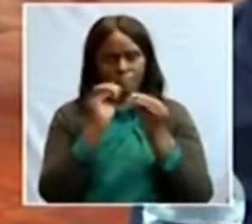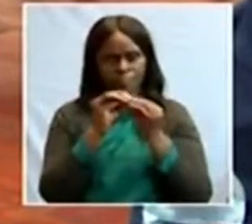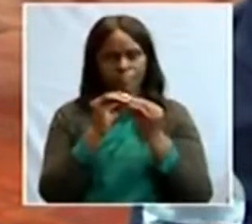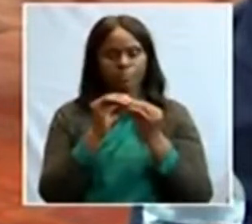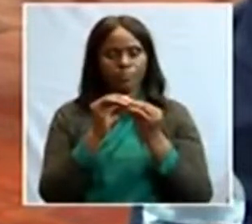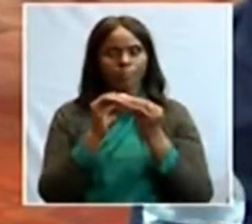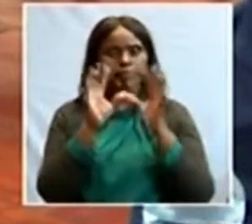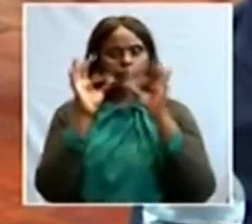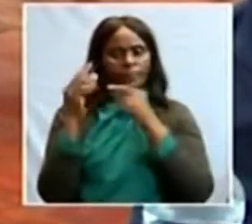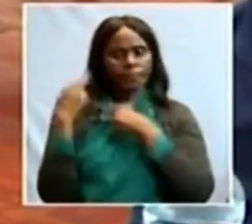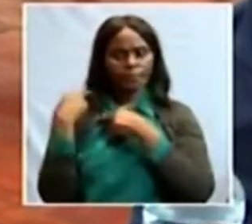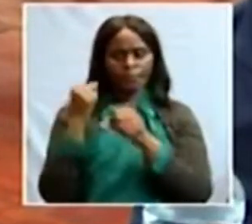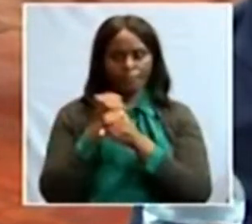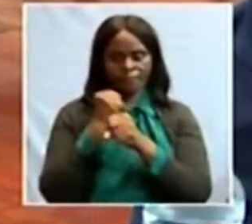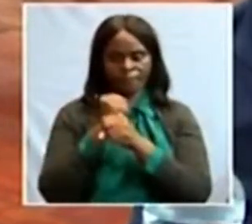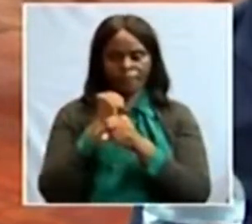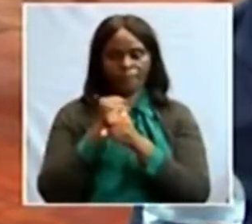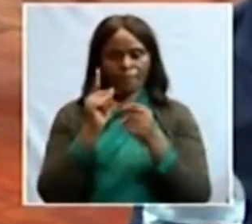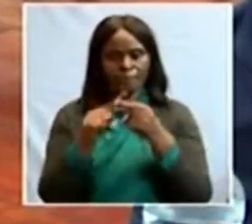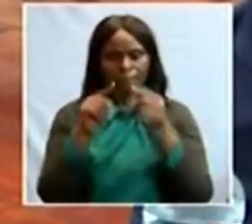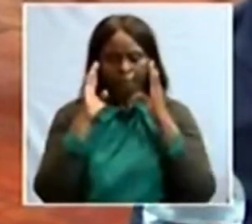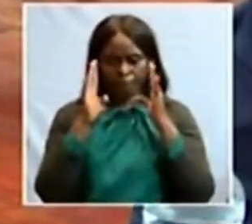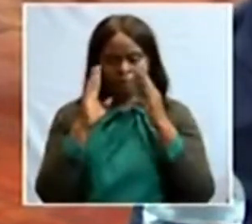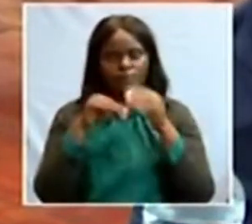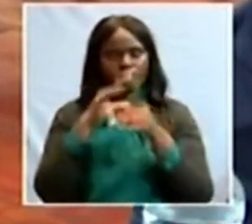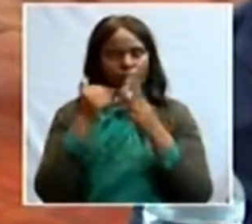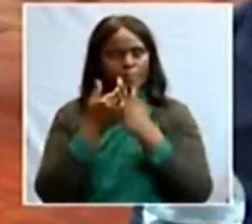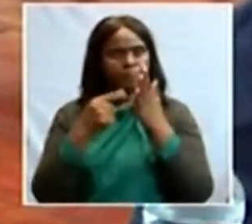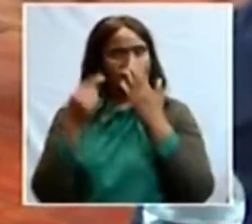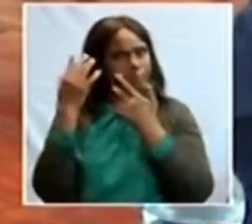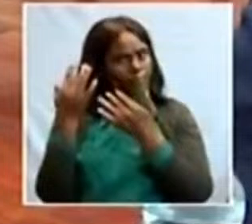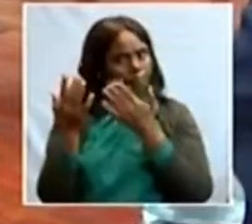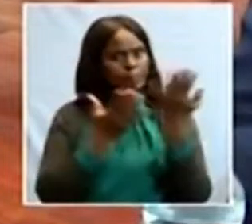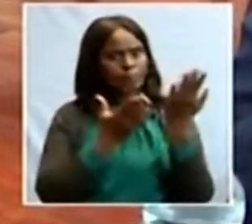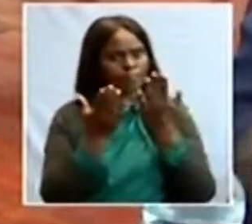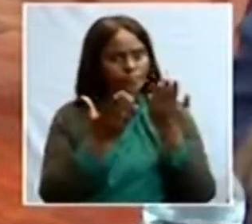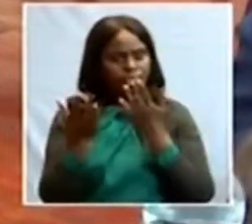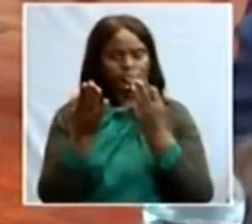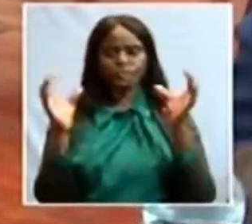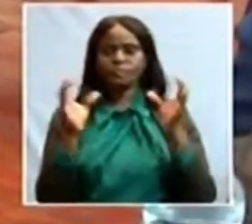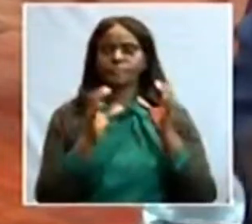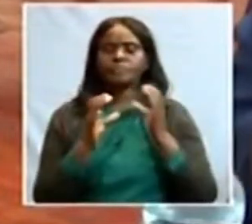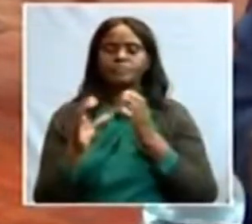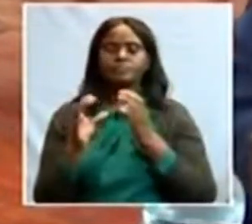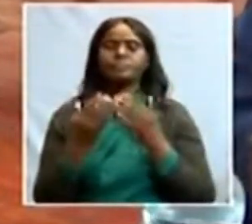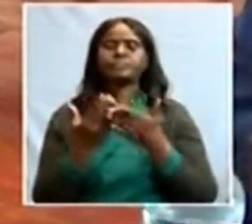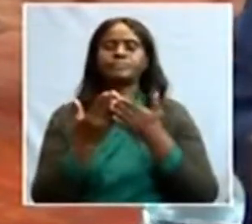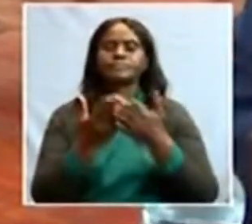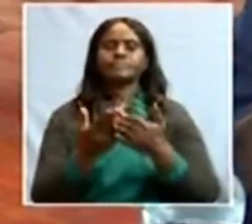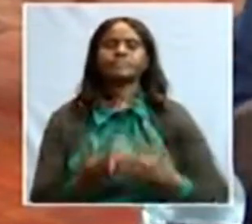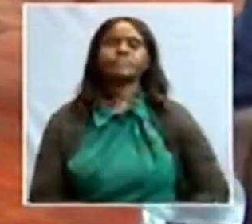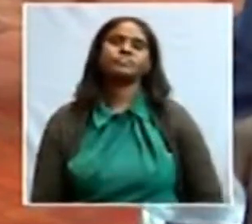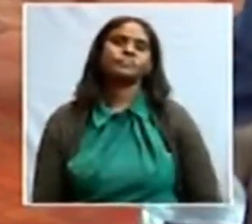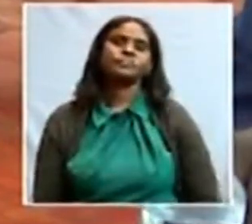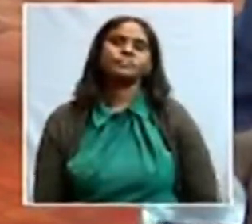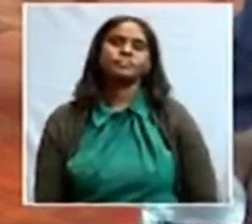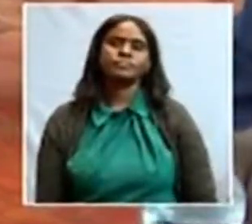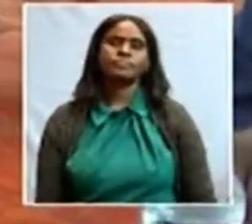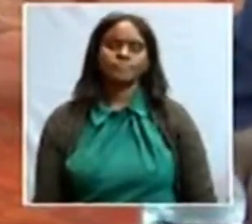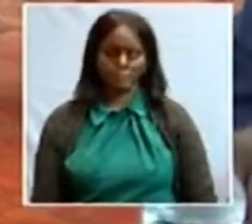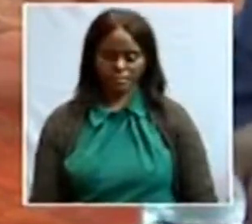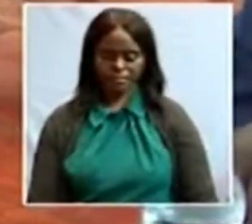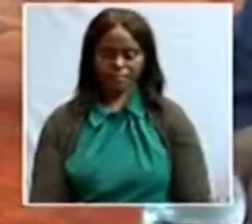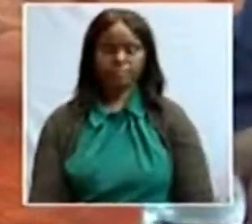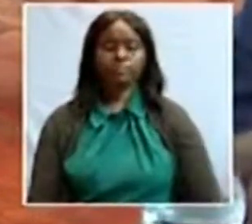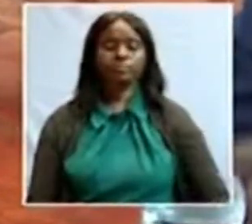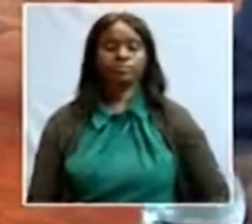the accountability functions in order to attain the expected service delivery to the community. I submit. Thank you so